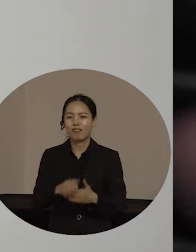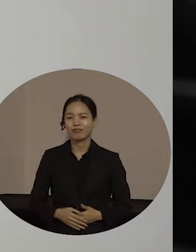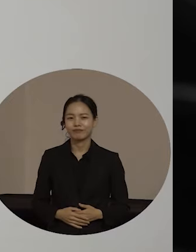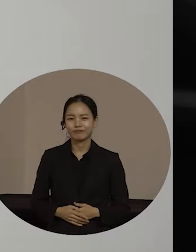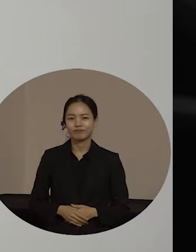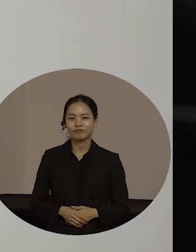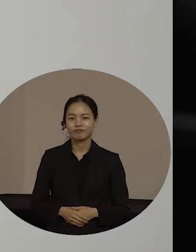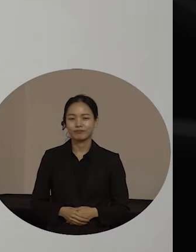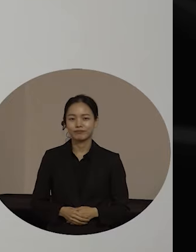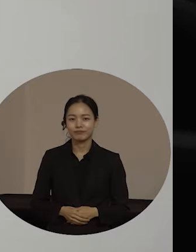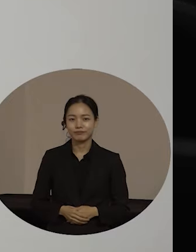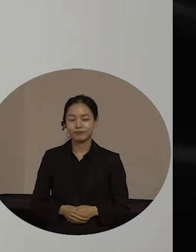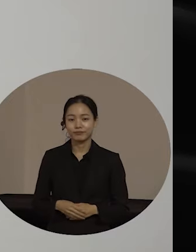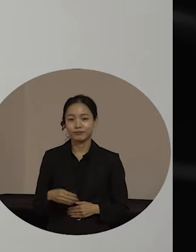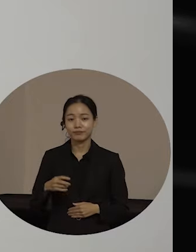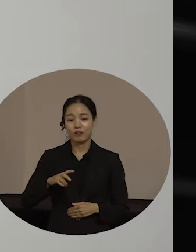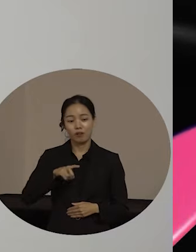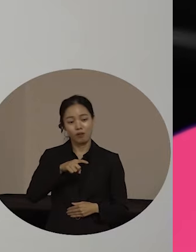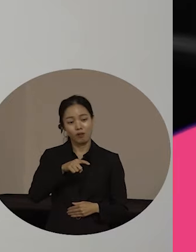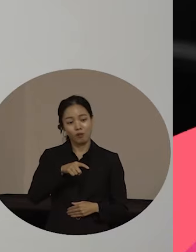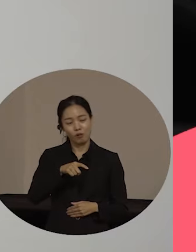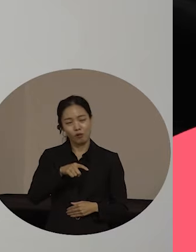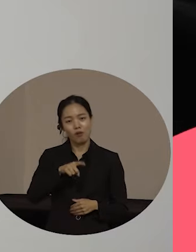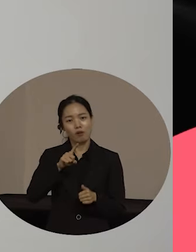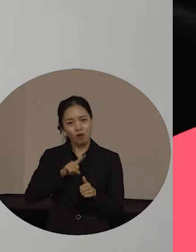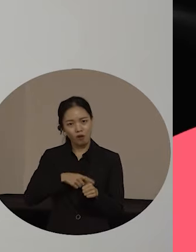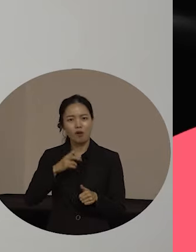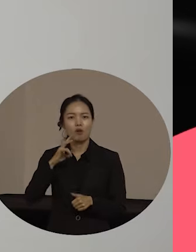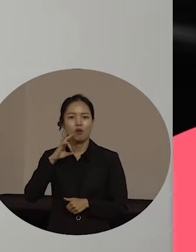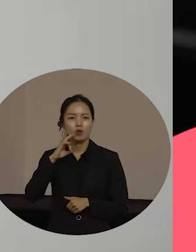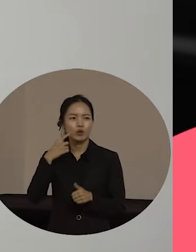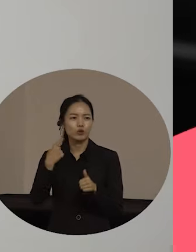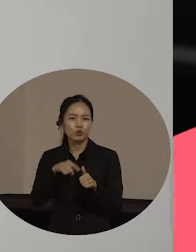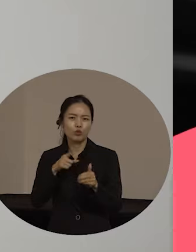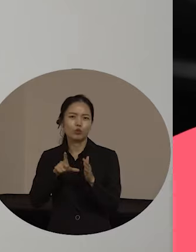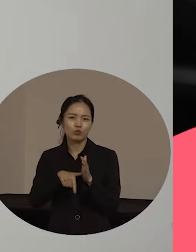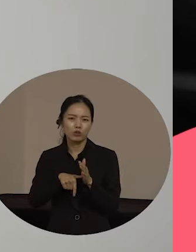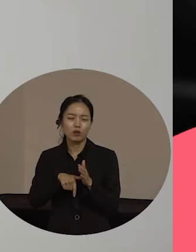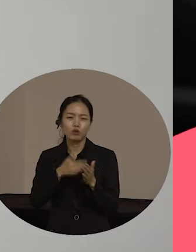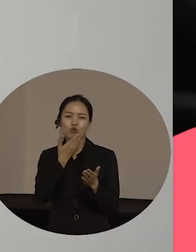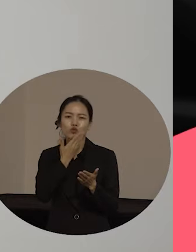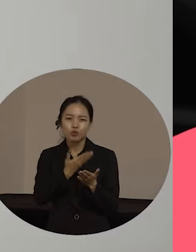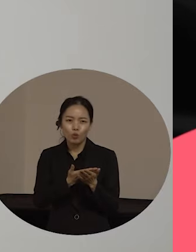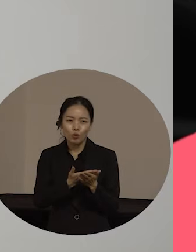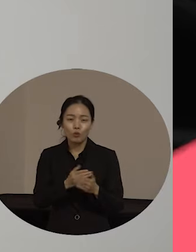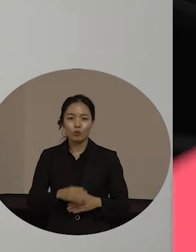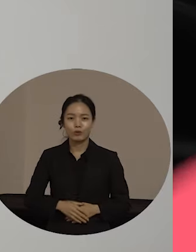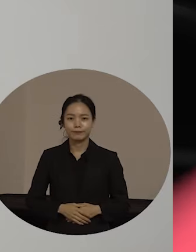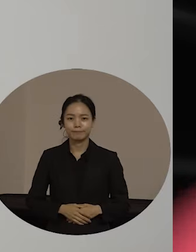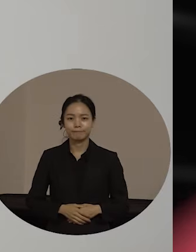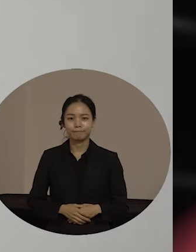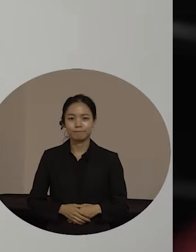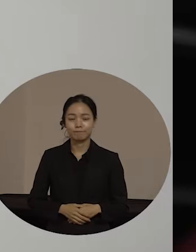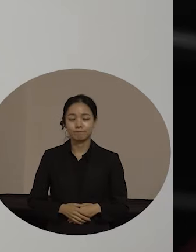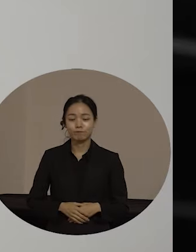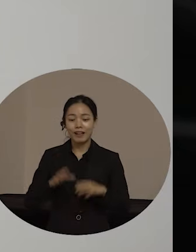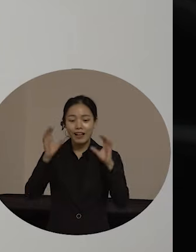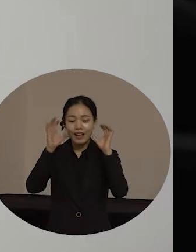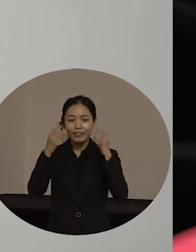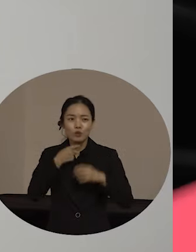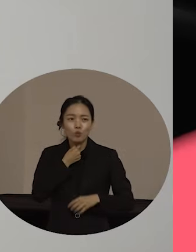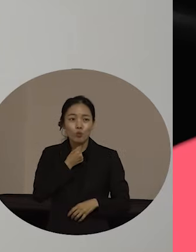are happening in their daily lives and which kind of fields they are interested in. So we are kind of like forced in